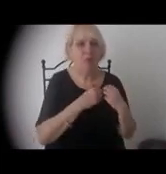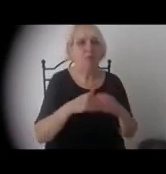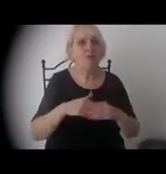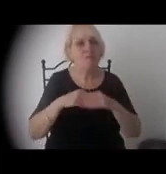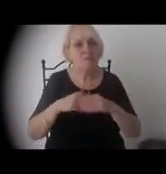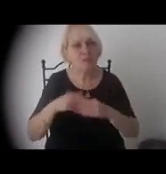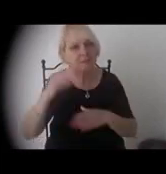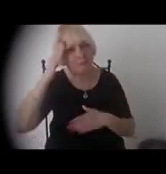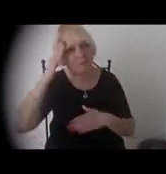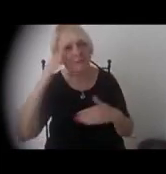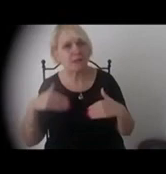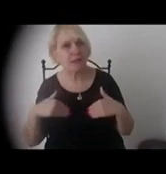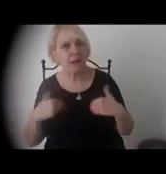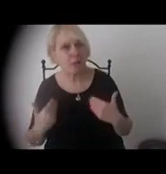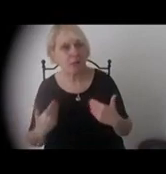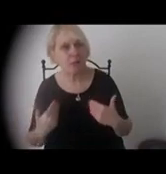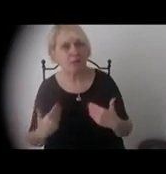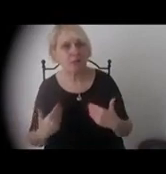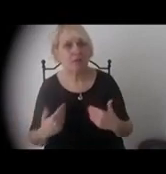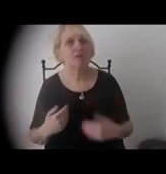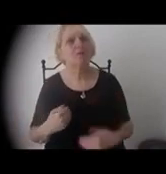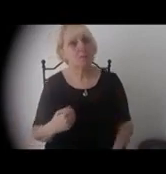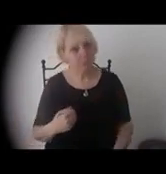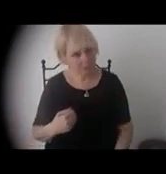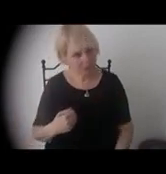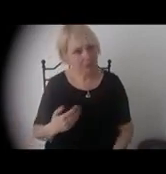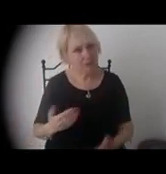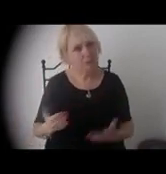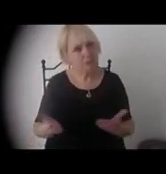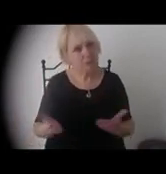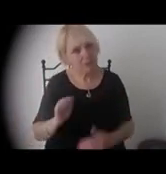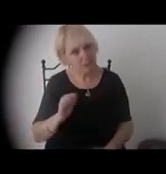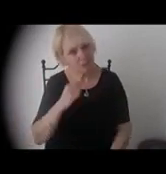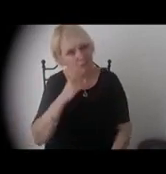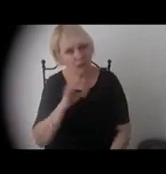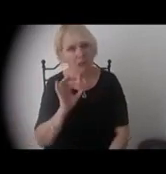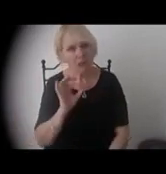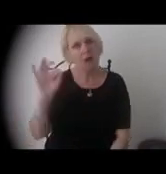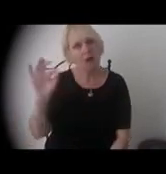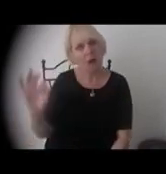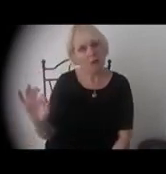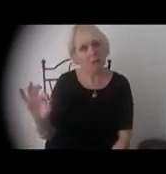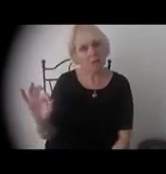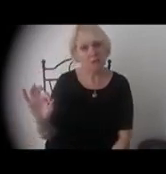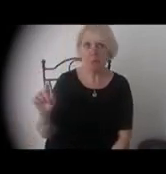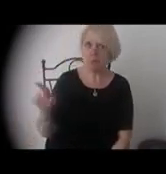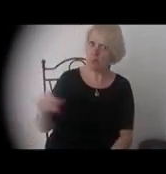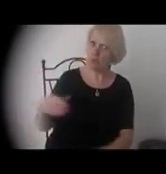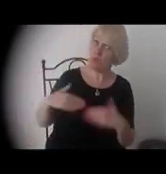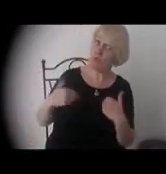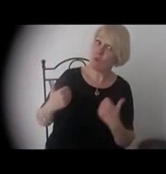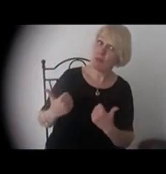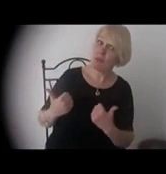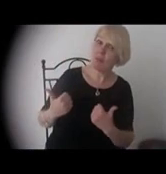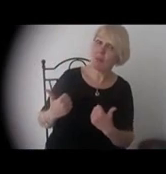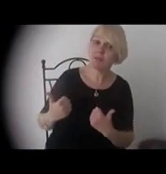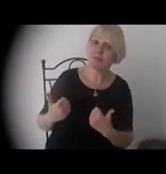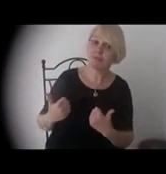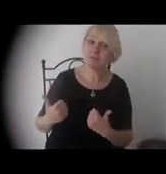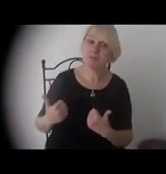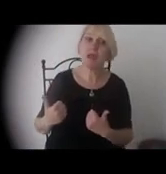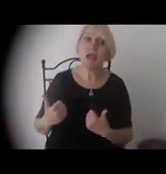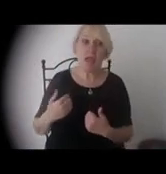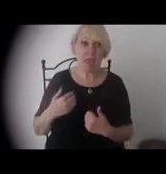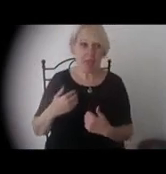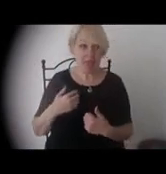friend. So yes, I would encourage your son to ask his friend how he's doing, and I would let him know that you're there to support